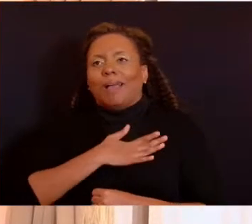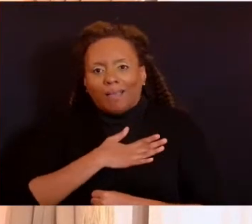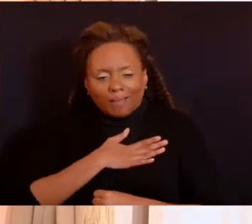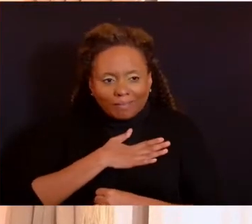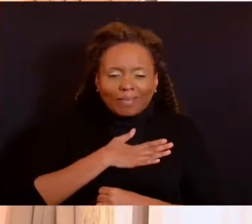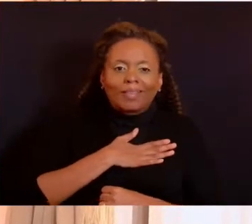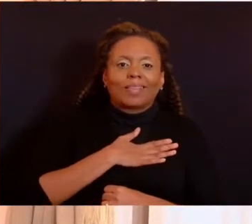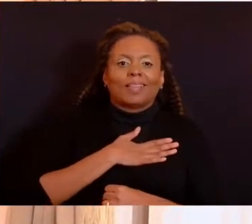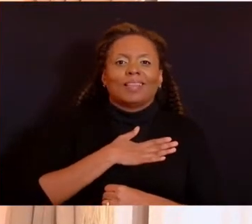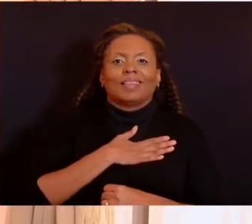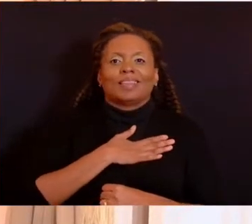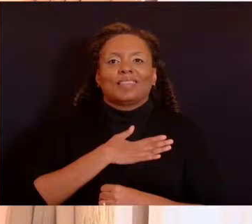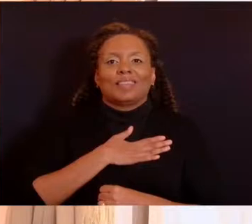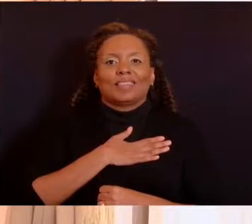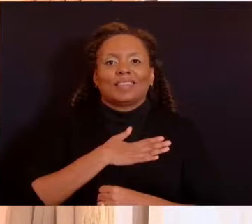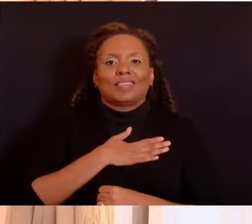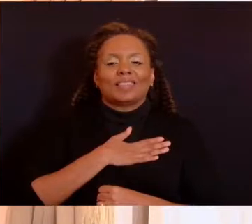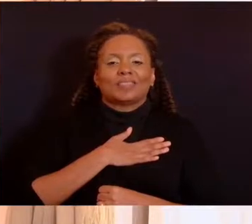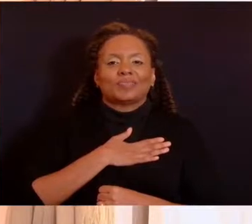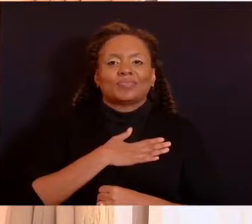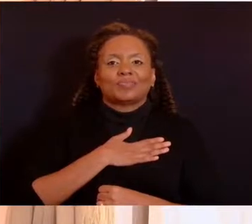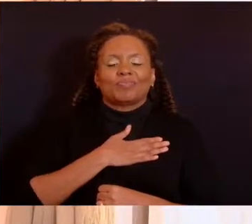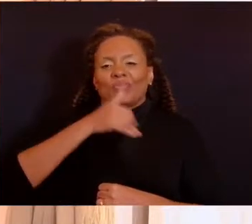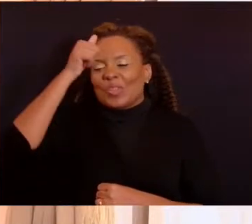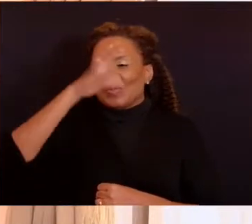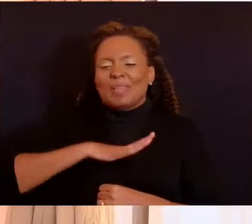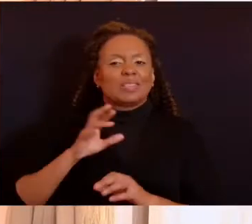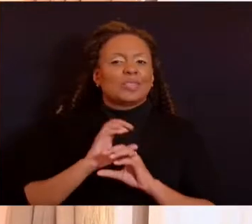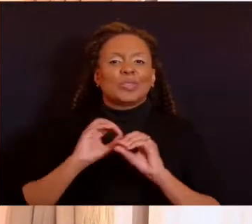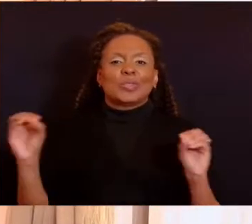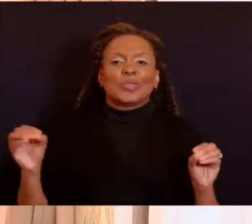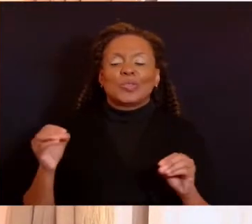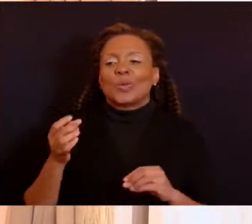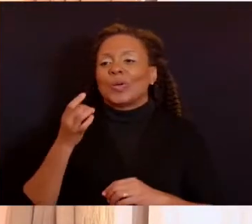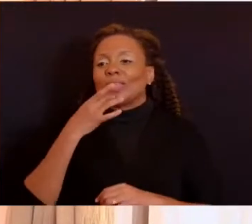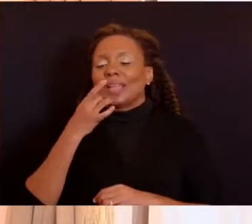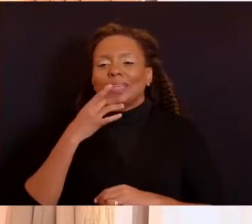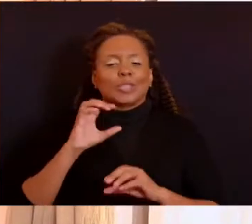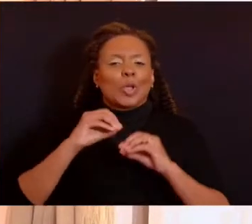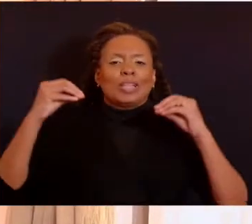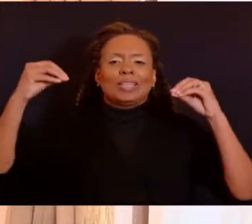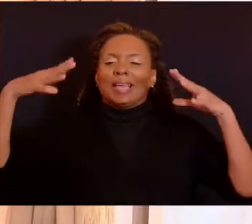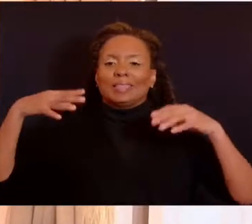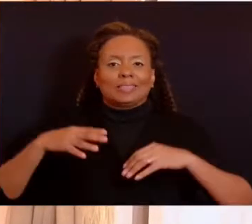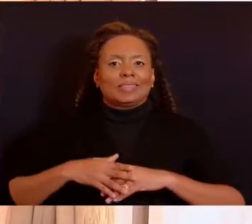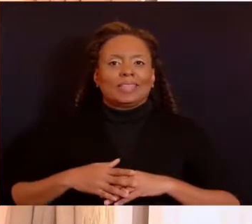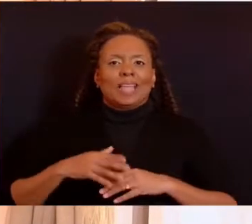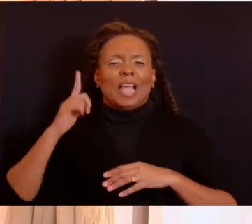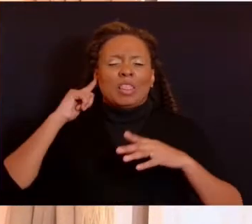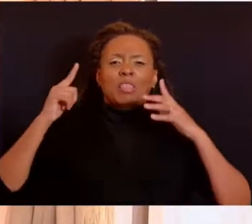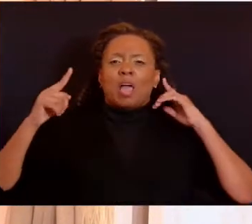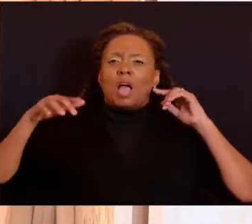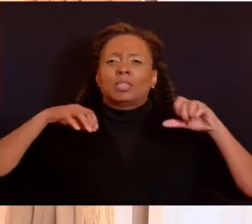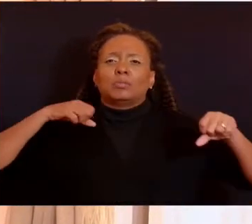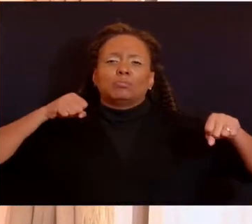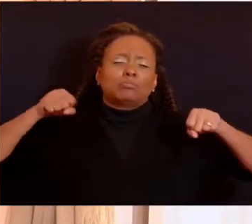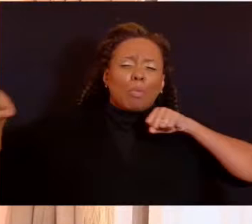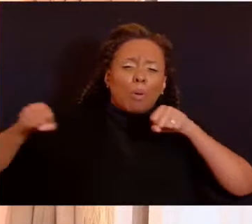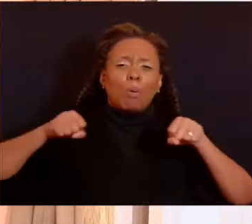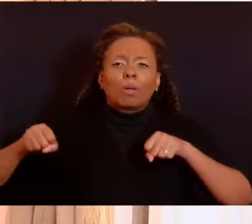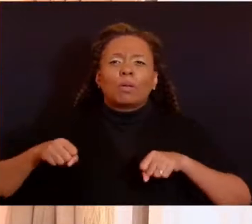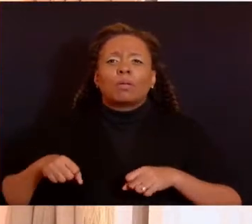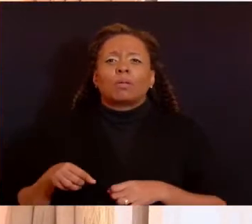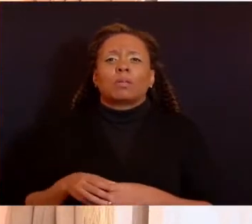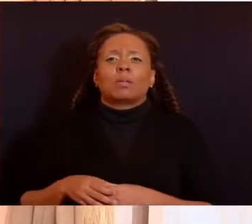citizen who, in the midst of no electricity, thunder at 400 and how much it is,